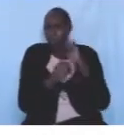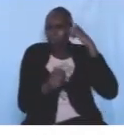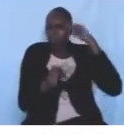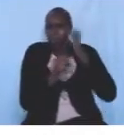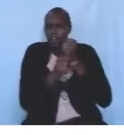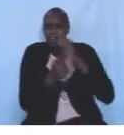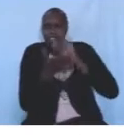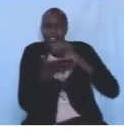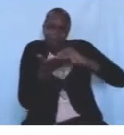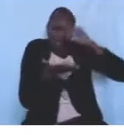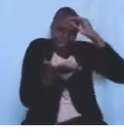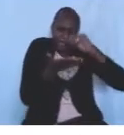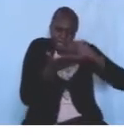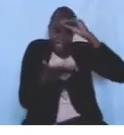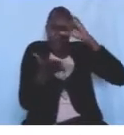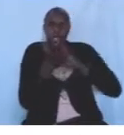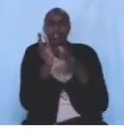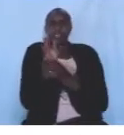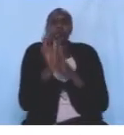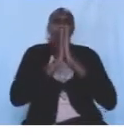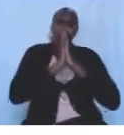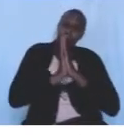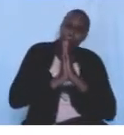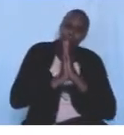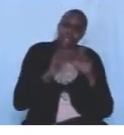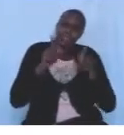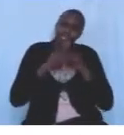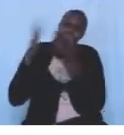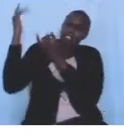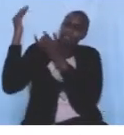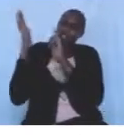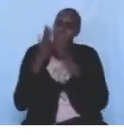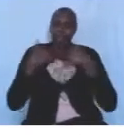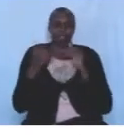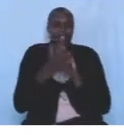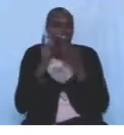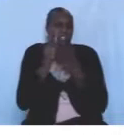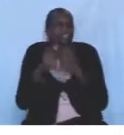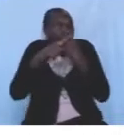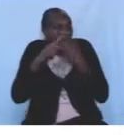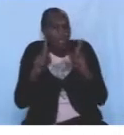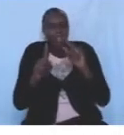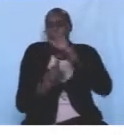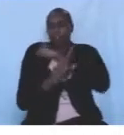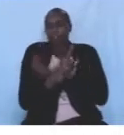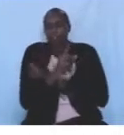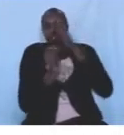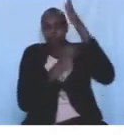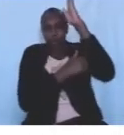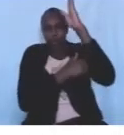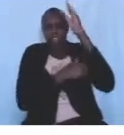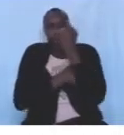learn to have them. You can't pray and even expect to have them. But through the grace of God, we